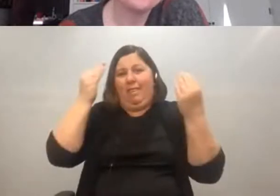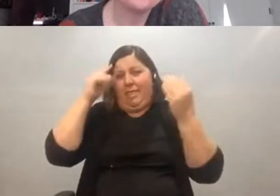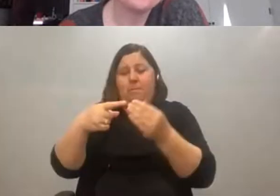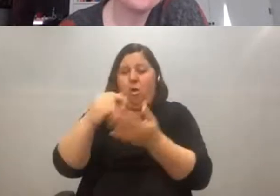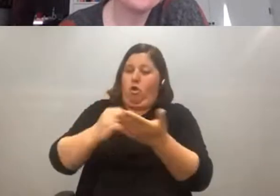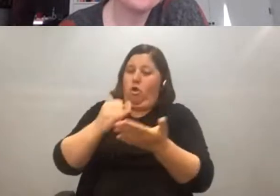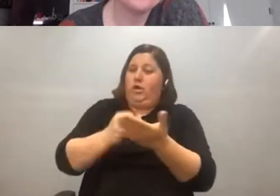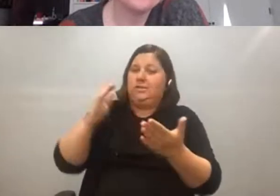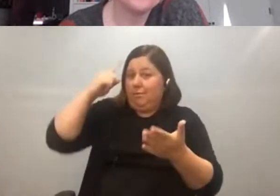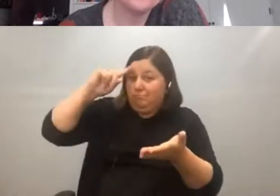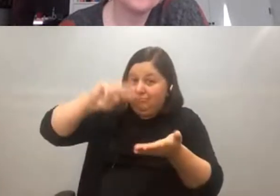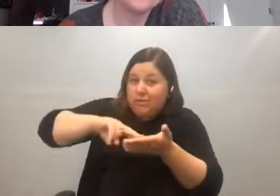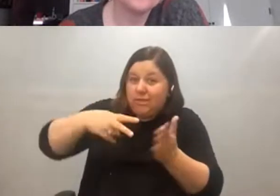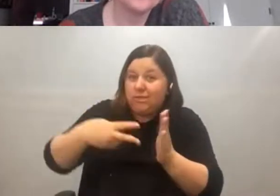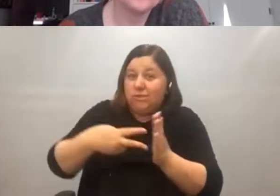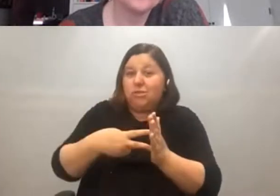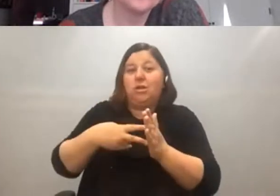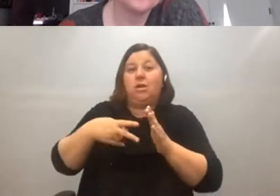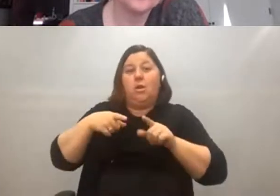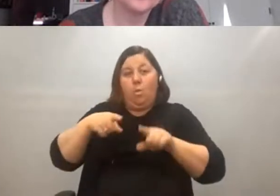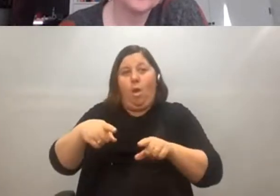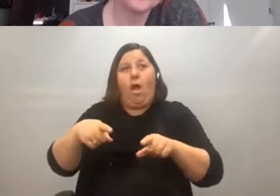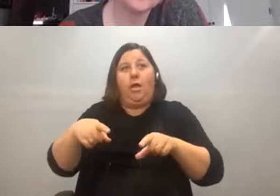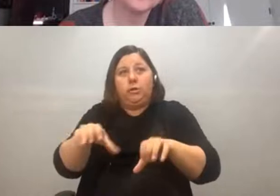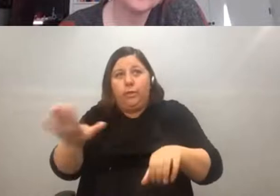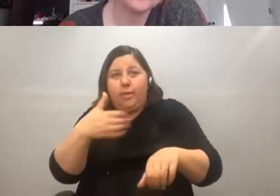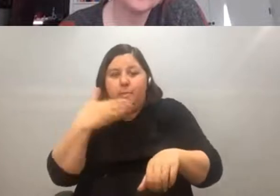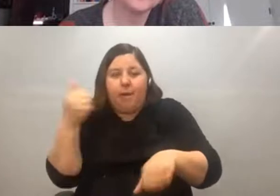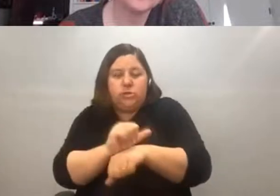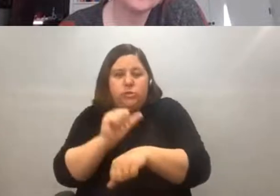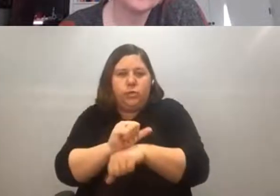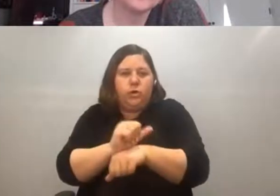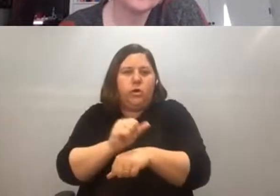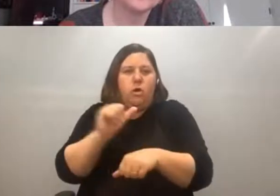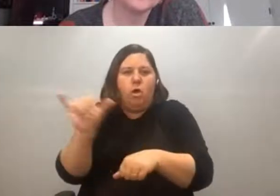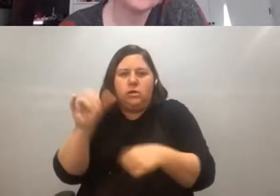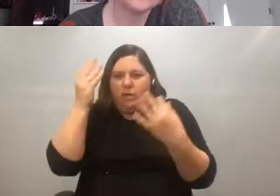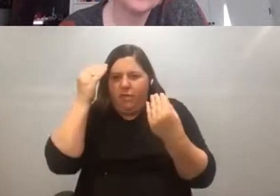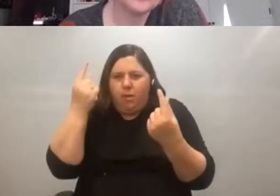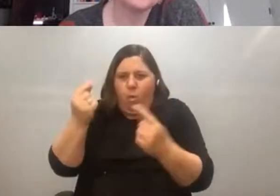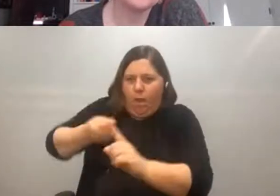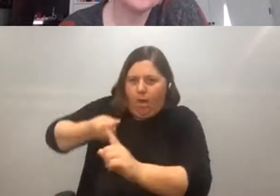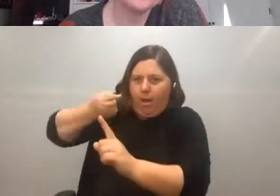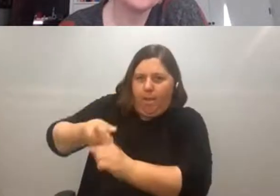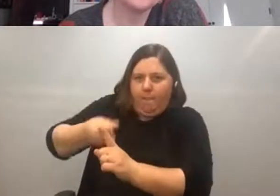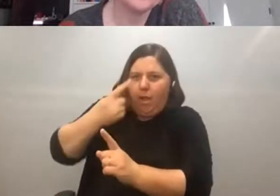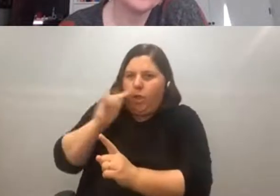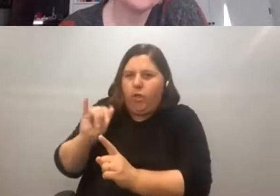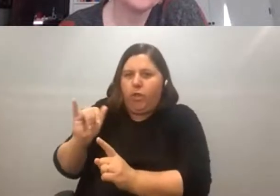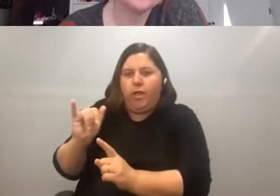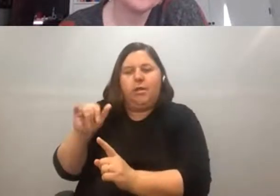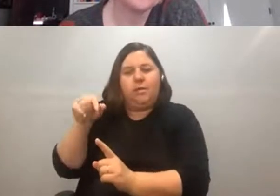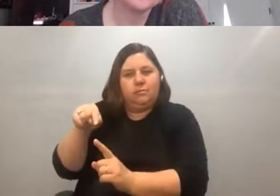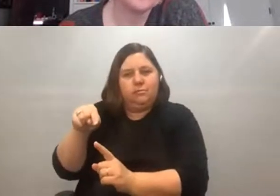and then as the artist is doing their best work thinking about what that impact will be and